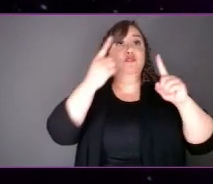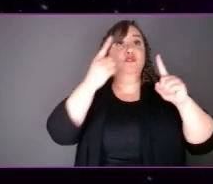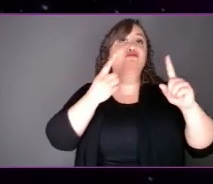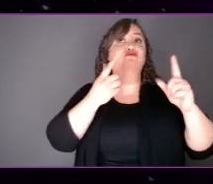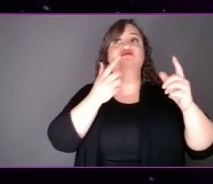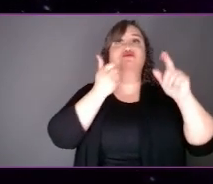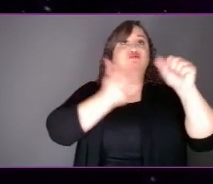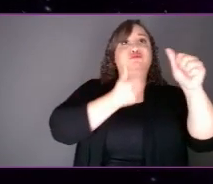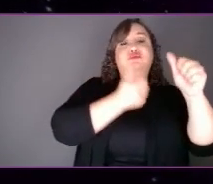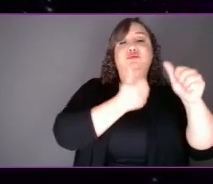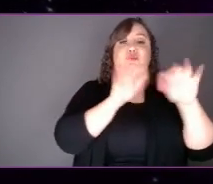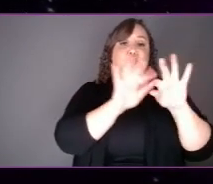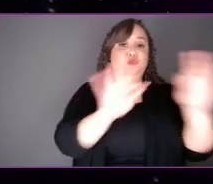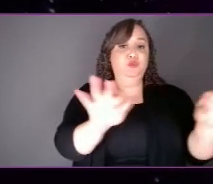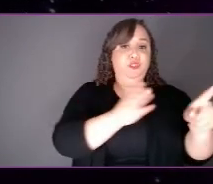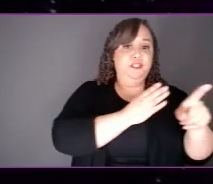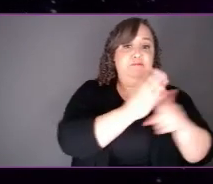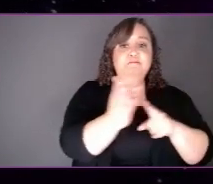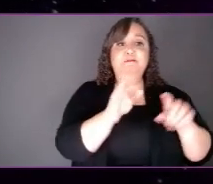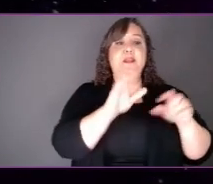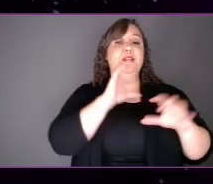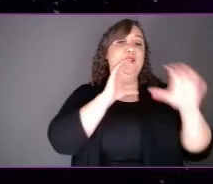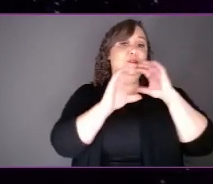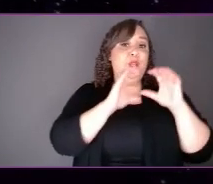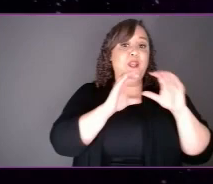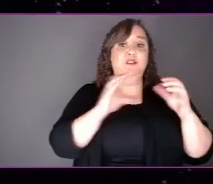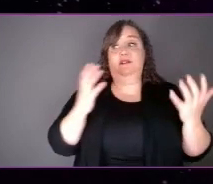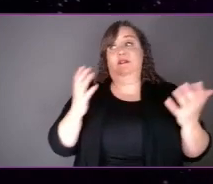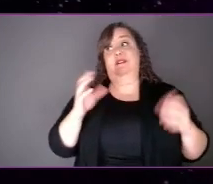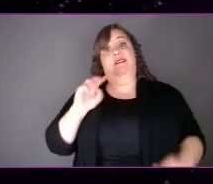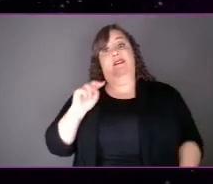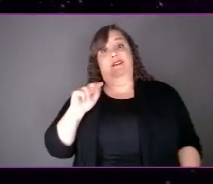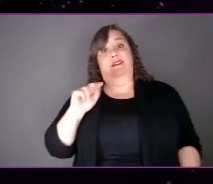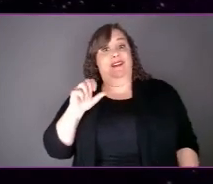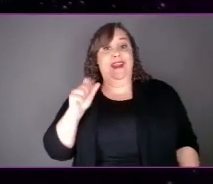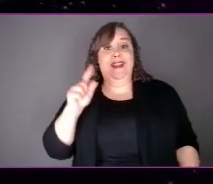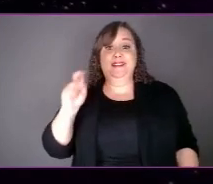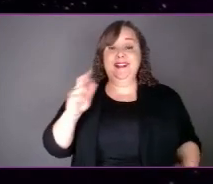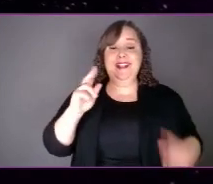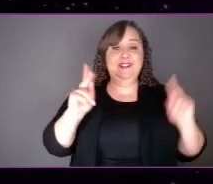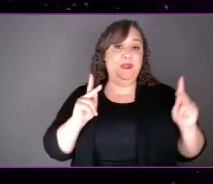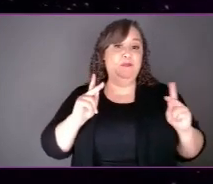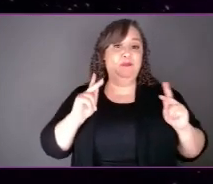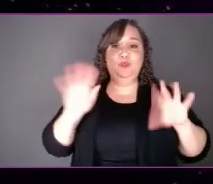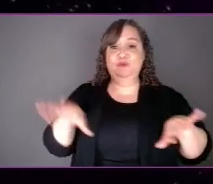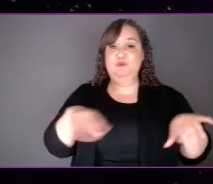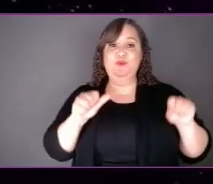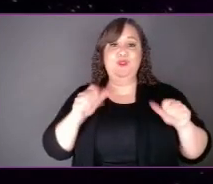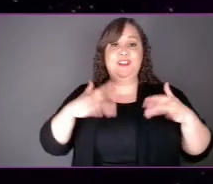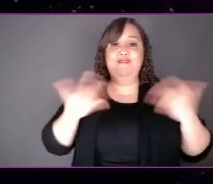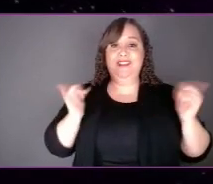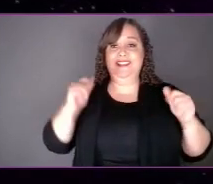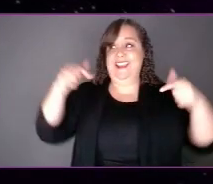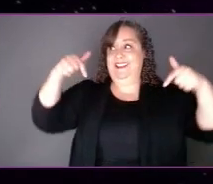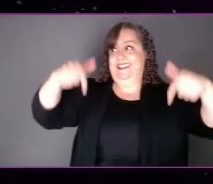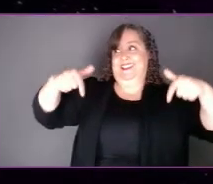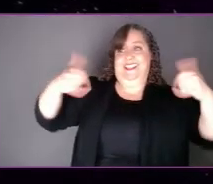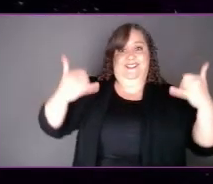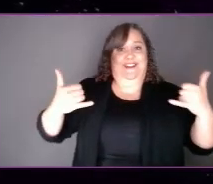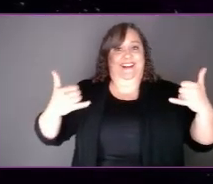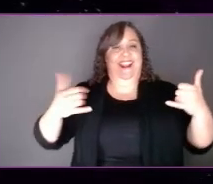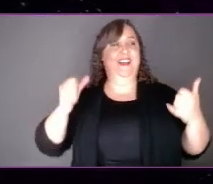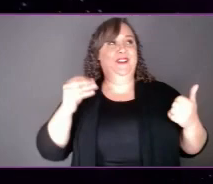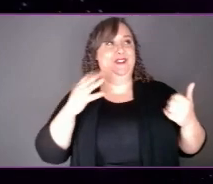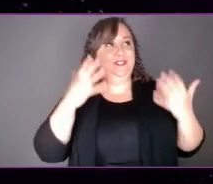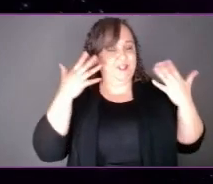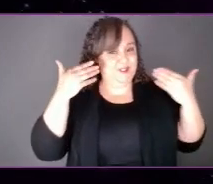media experts to put on events like this one, perhaps. So really, wherever your interests fall, take that and run with it. I am a